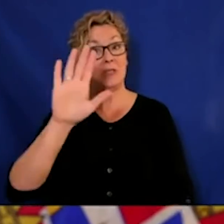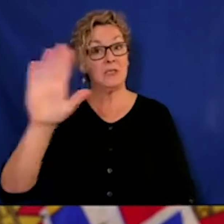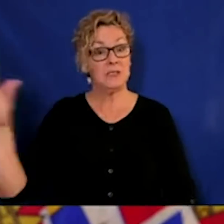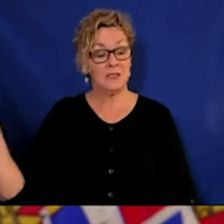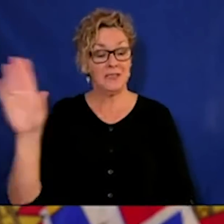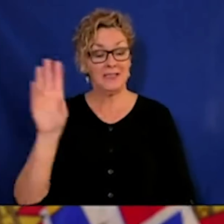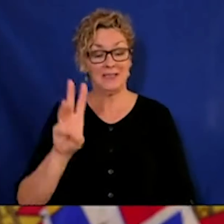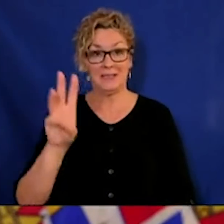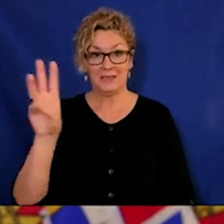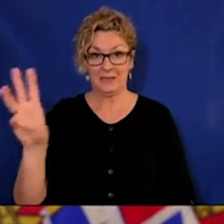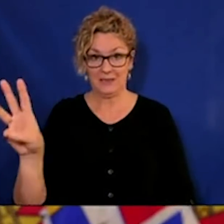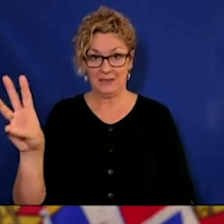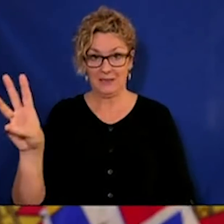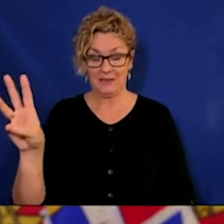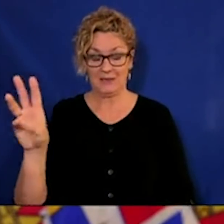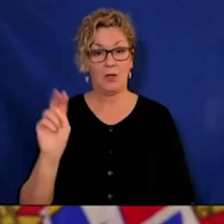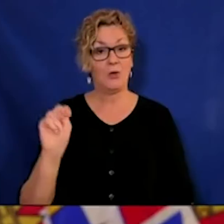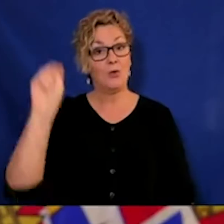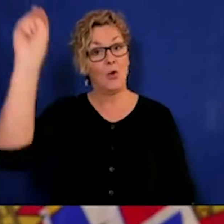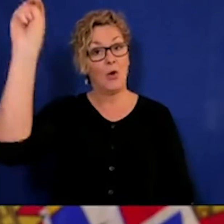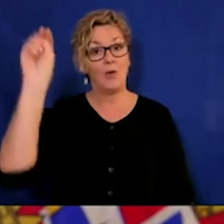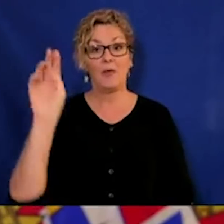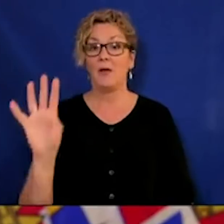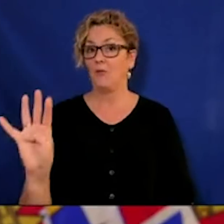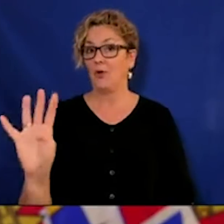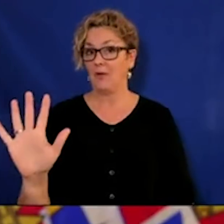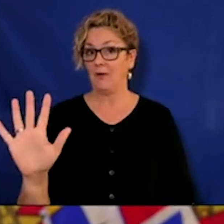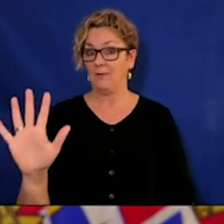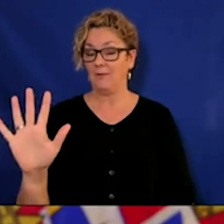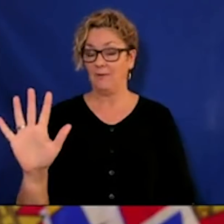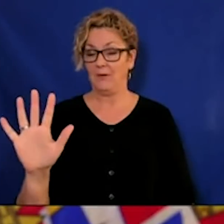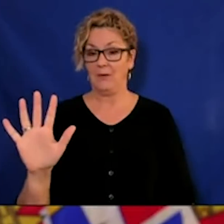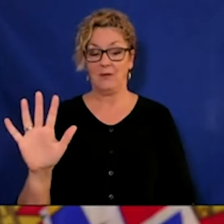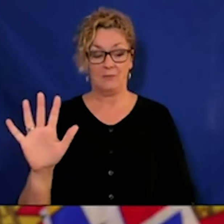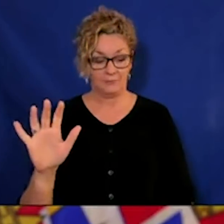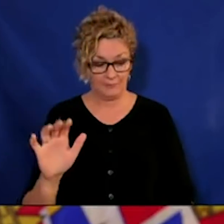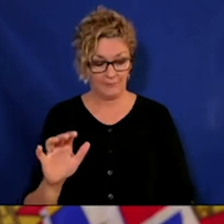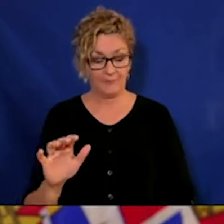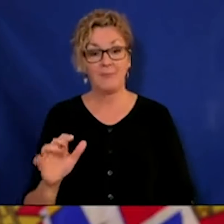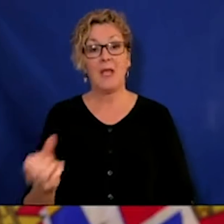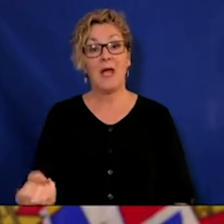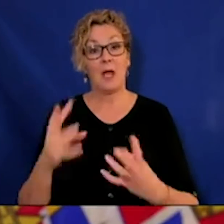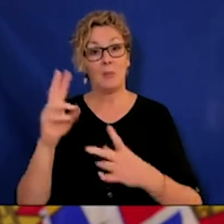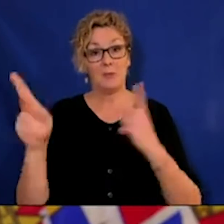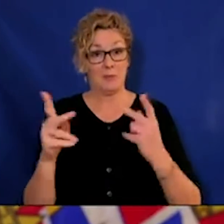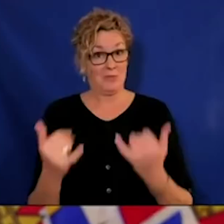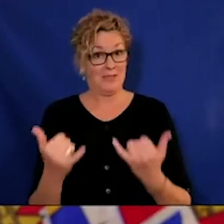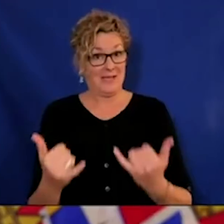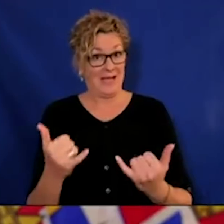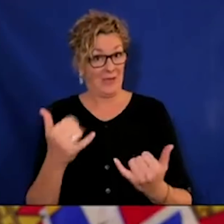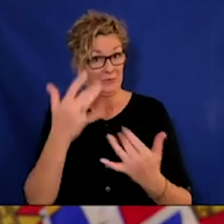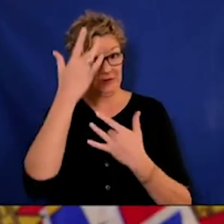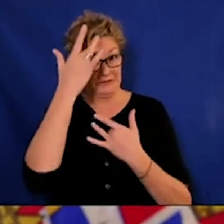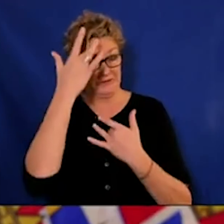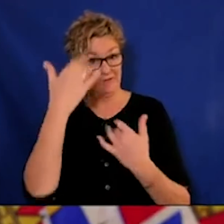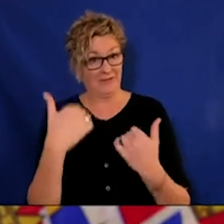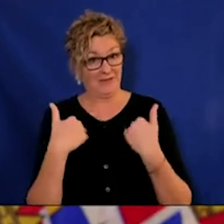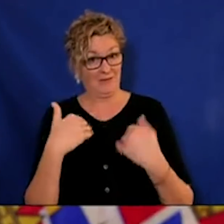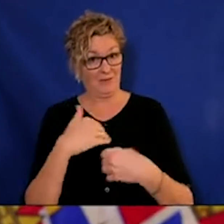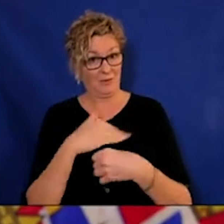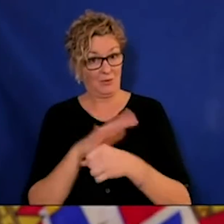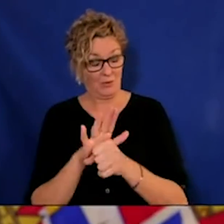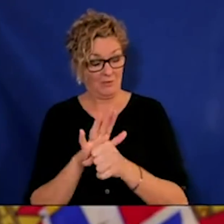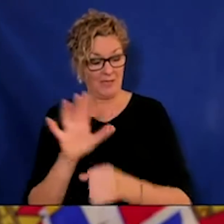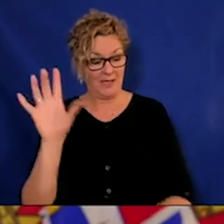Health Region, and 45 people in Northern Health. We now have 8,941 active cases across